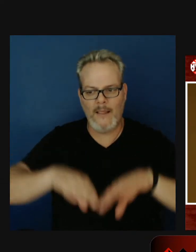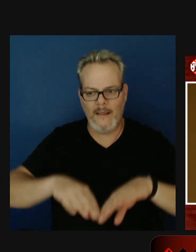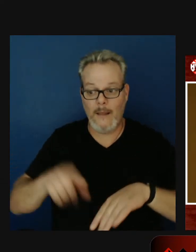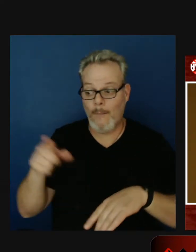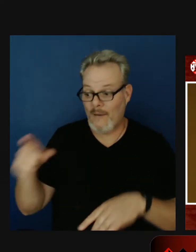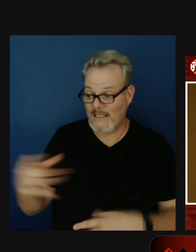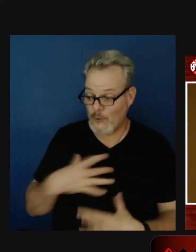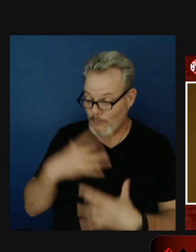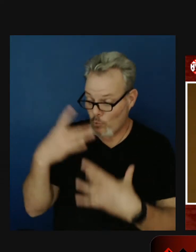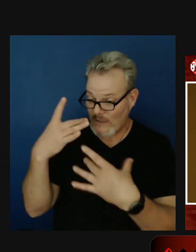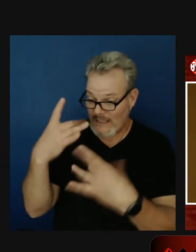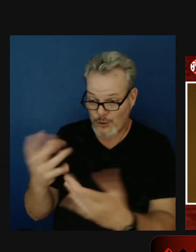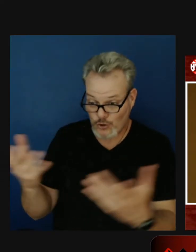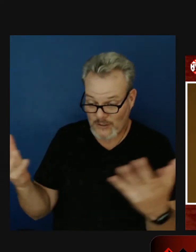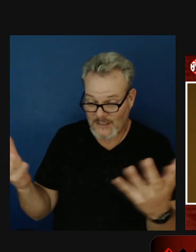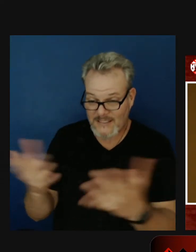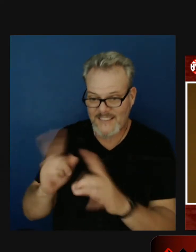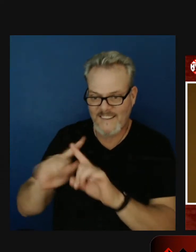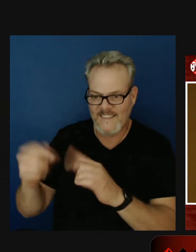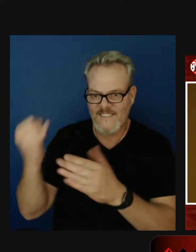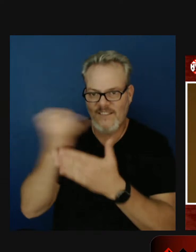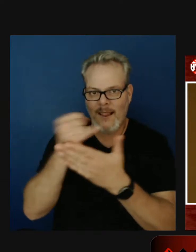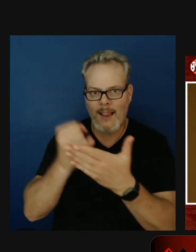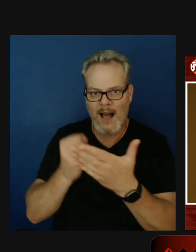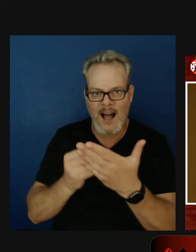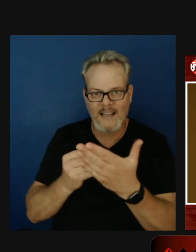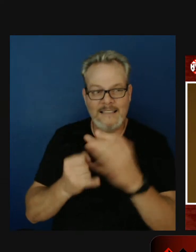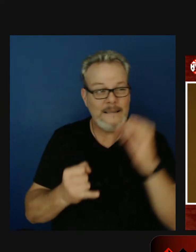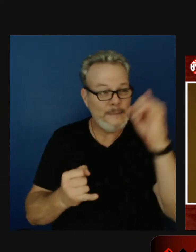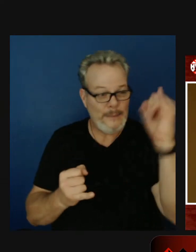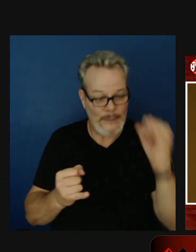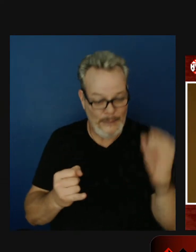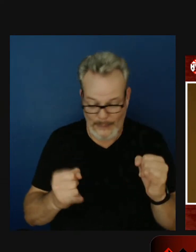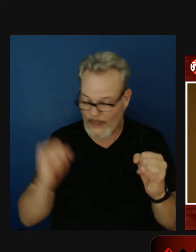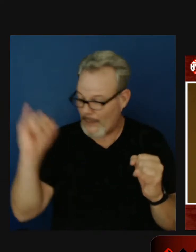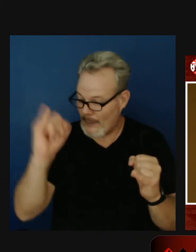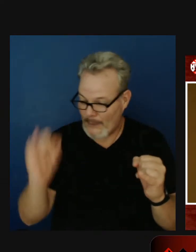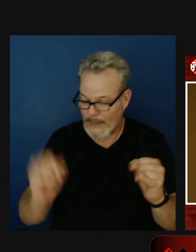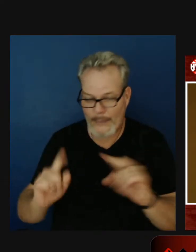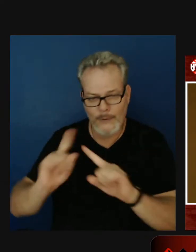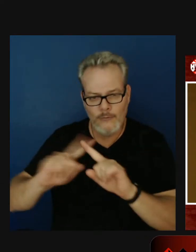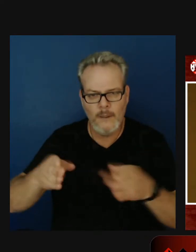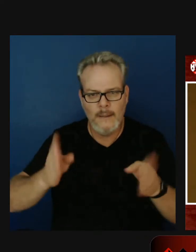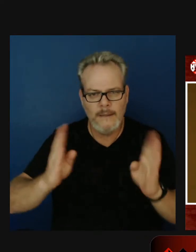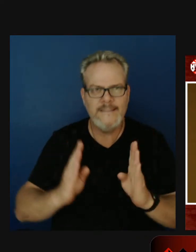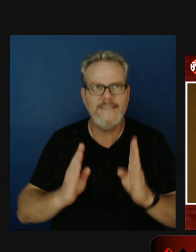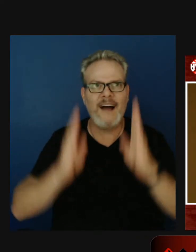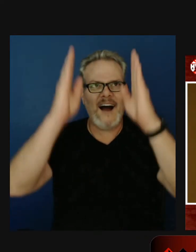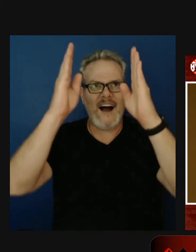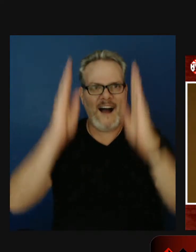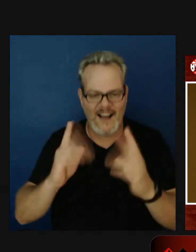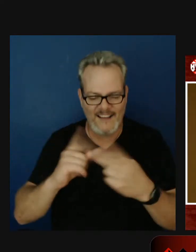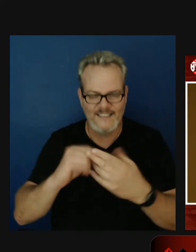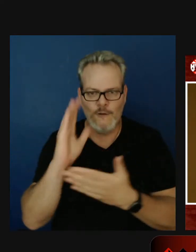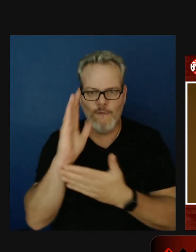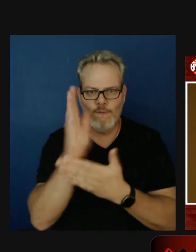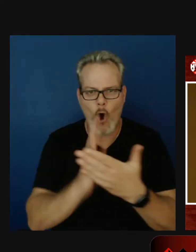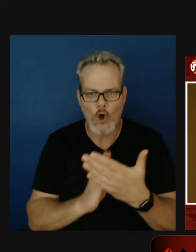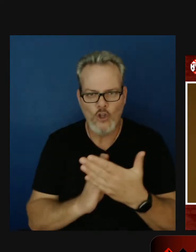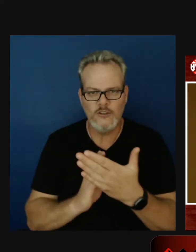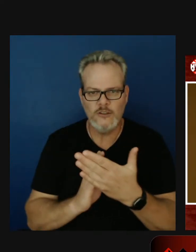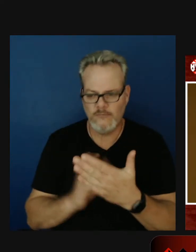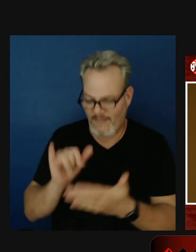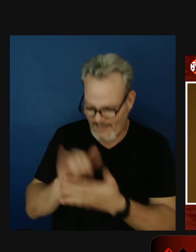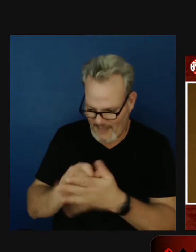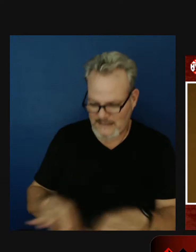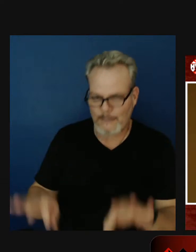lines running across here, which he would have mapped as structures, faults, dikes, and that's what would have been important to him as far as water